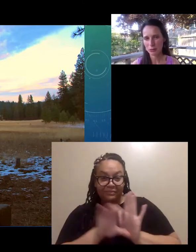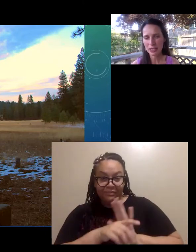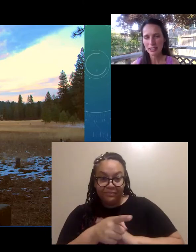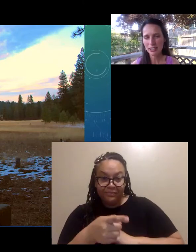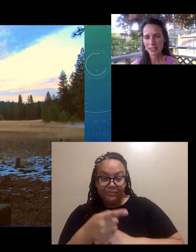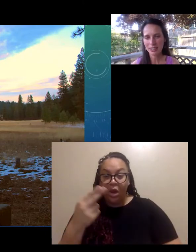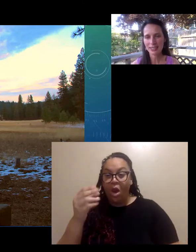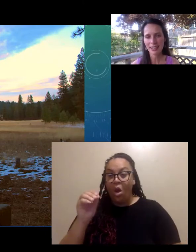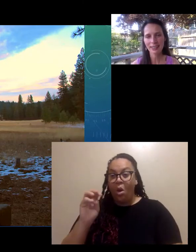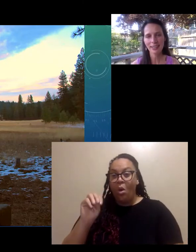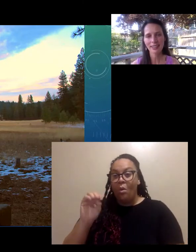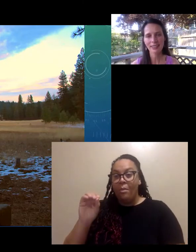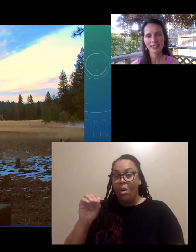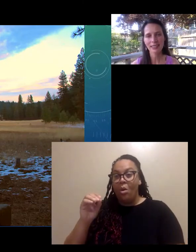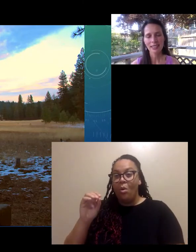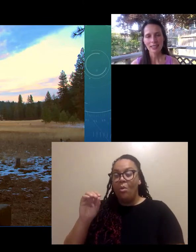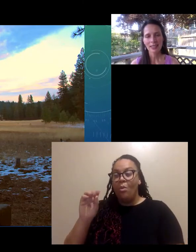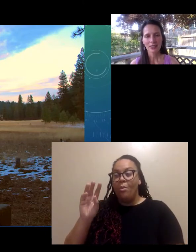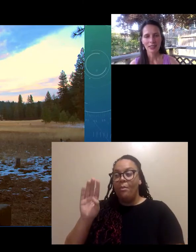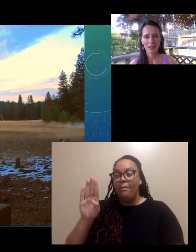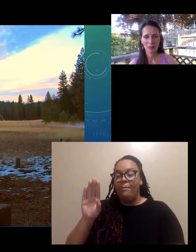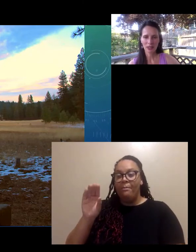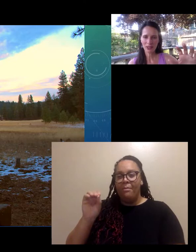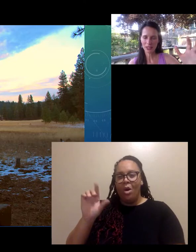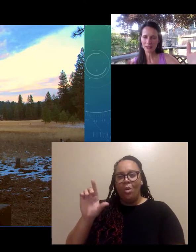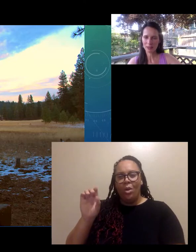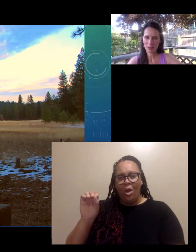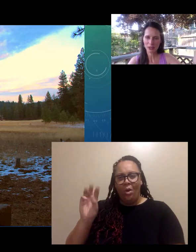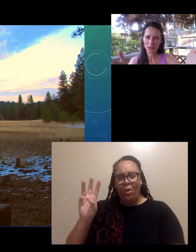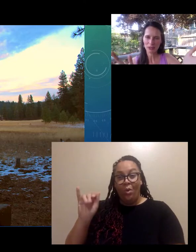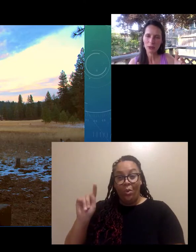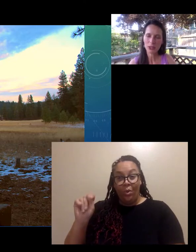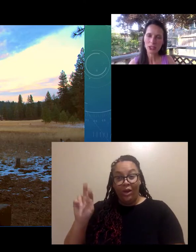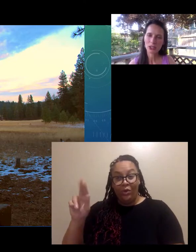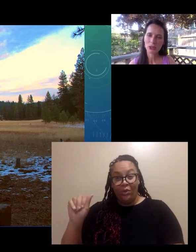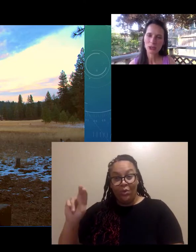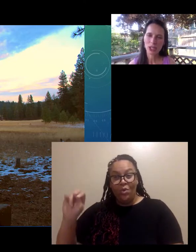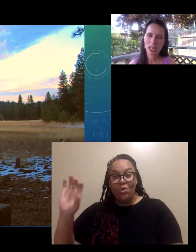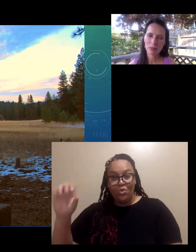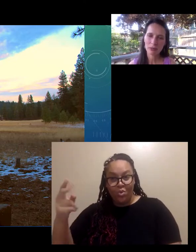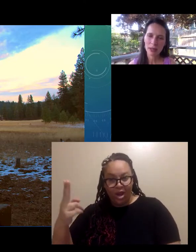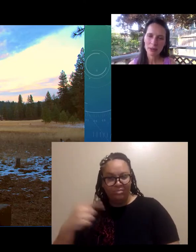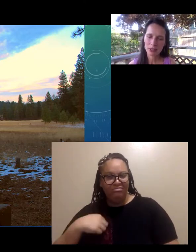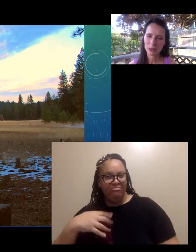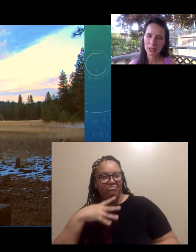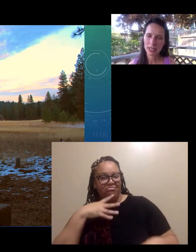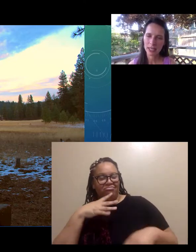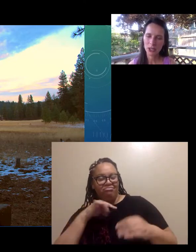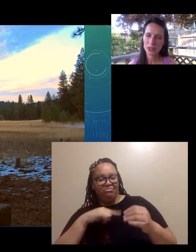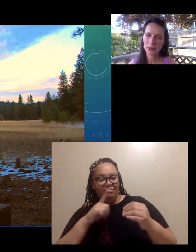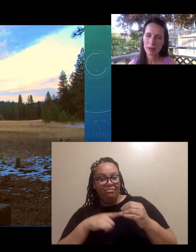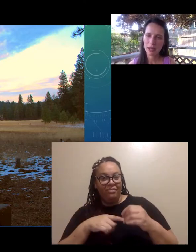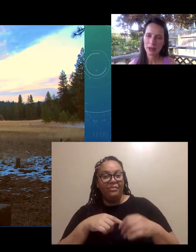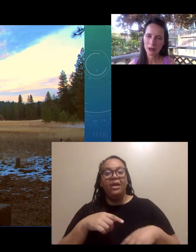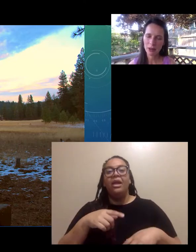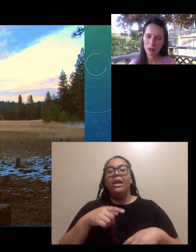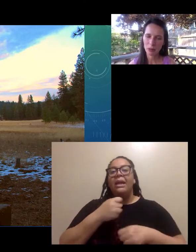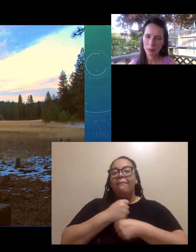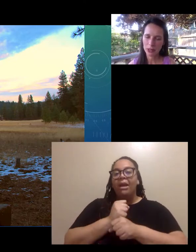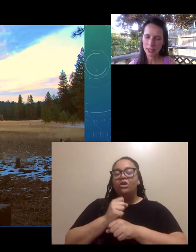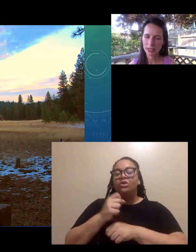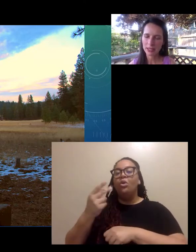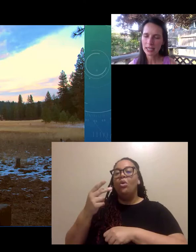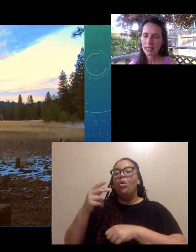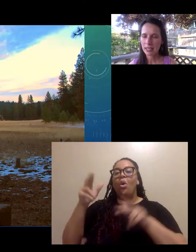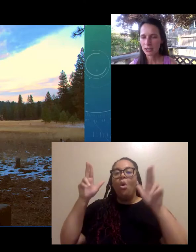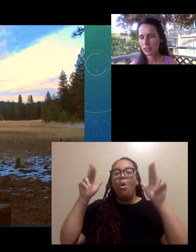of Willowwood Ranch, like I said, and the, the burial ground makes sort of a horseshoe shape around this great entryway meadow on the